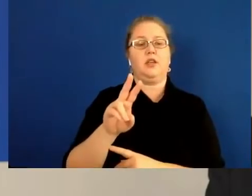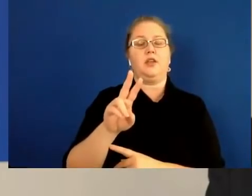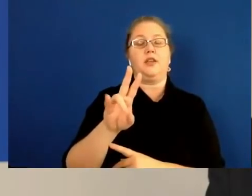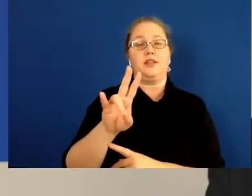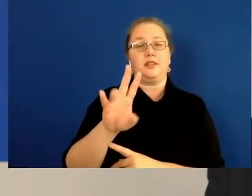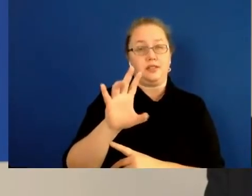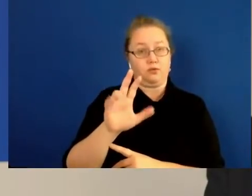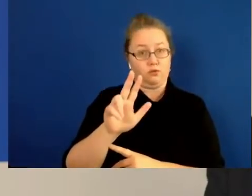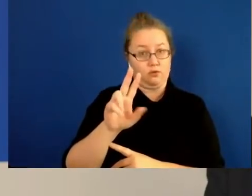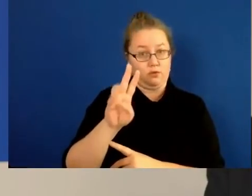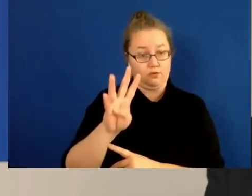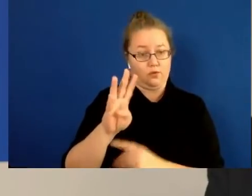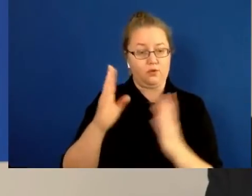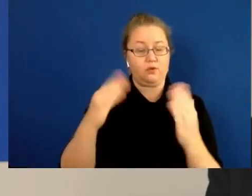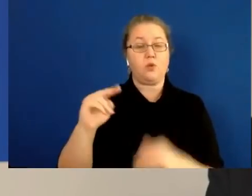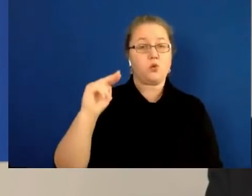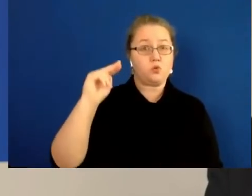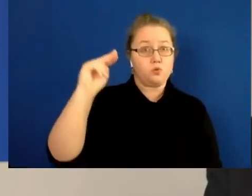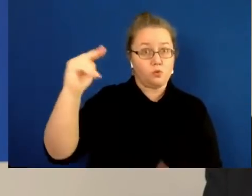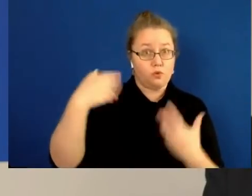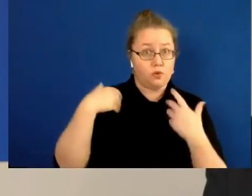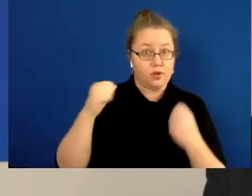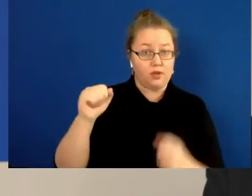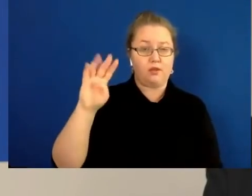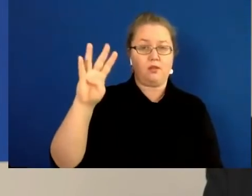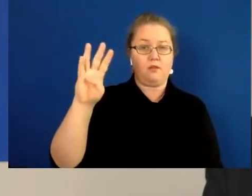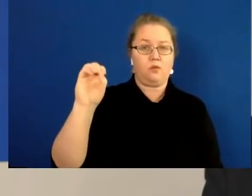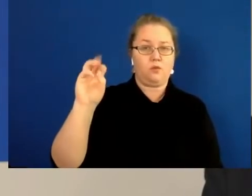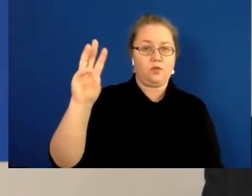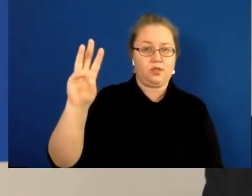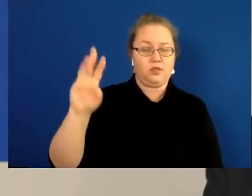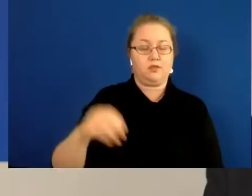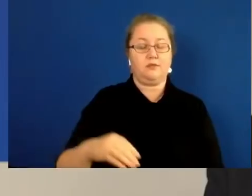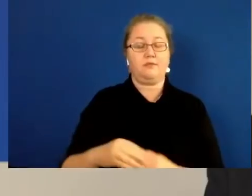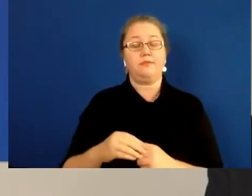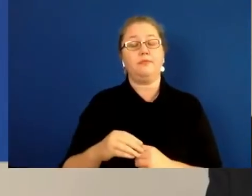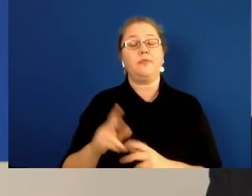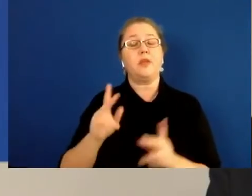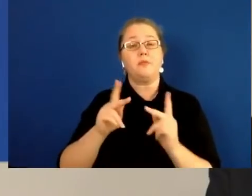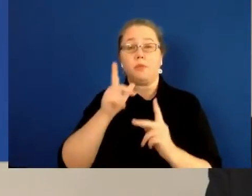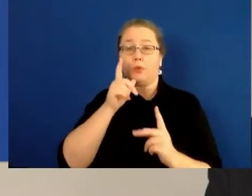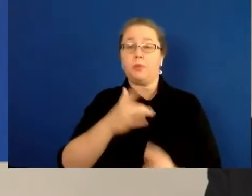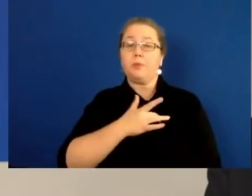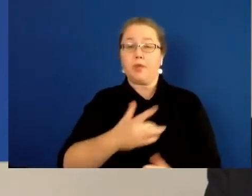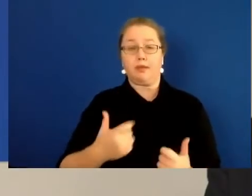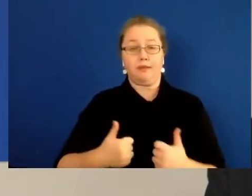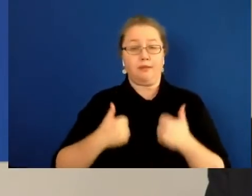14,109. That includes 4,588 people in the Vancouver Coastal Health Region,